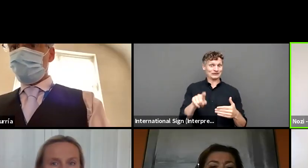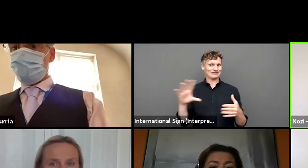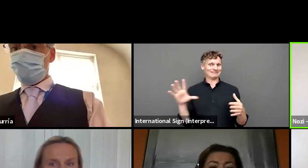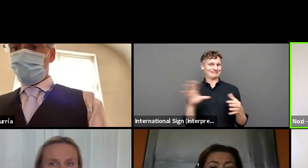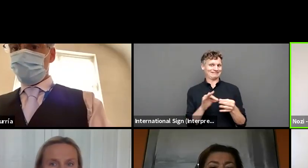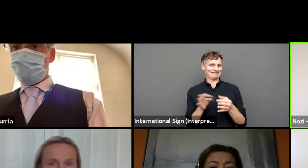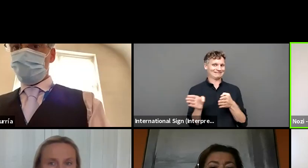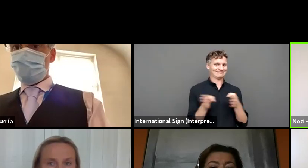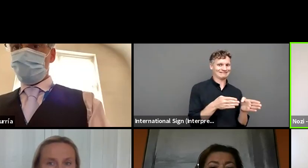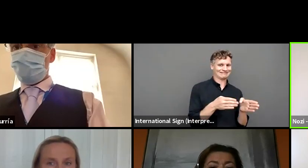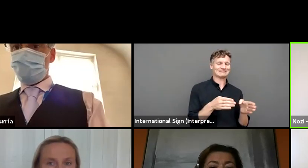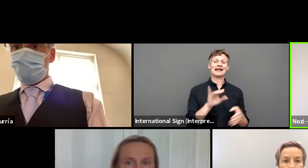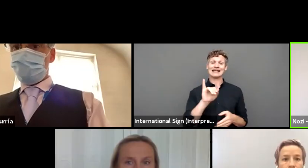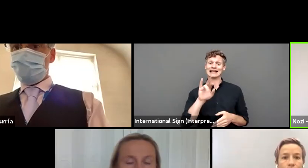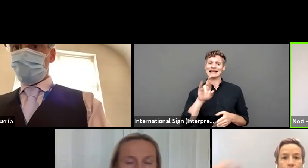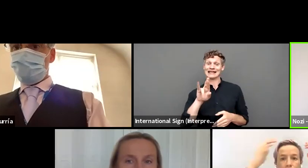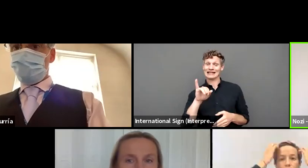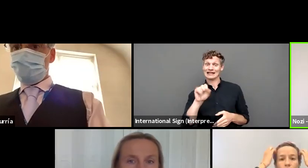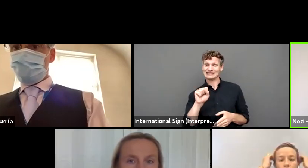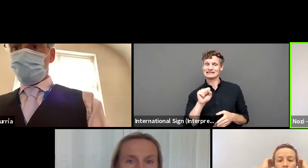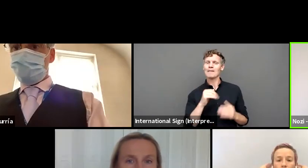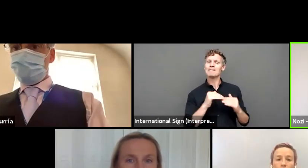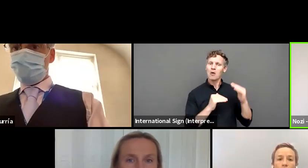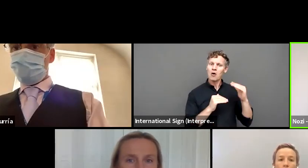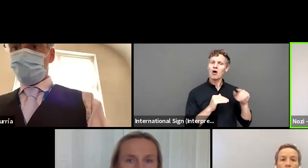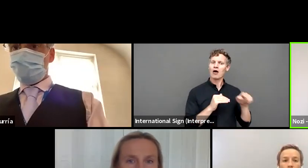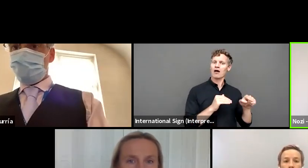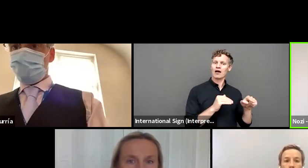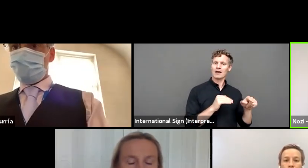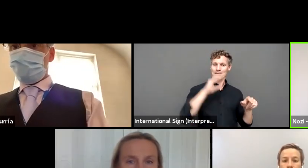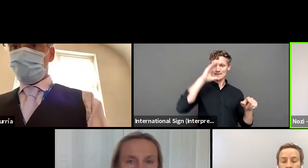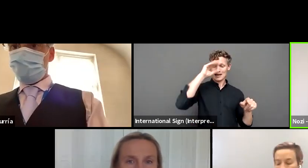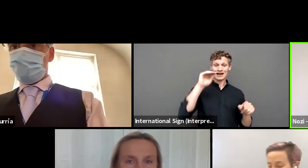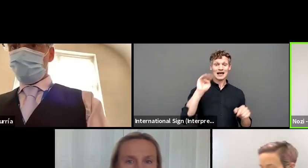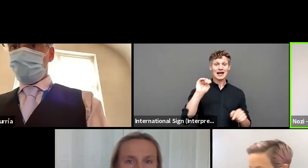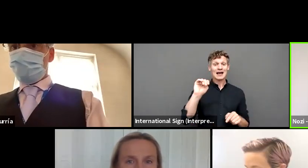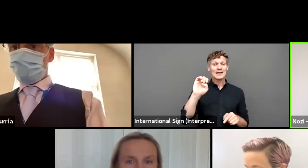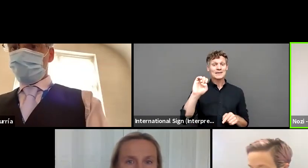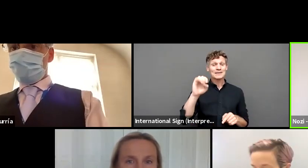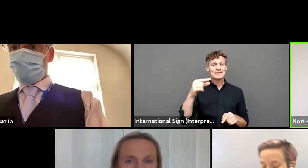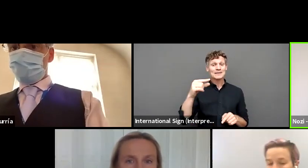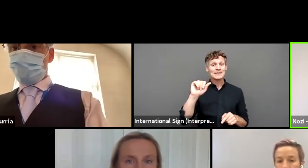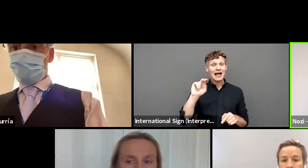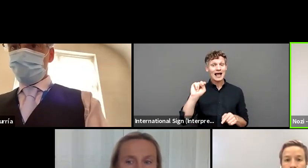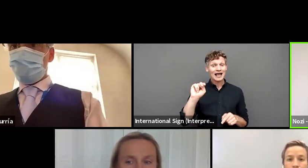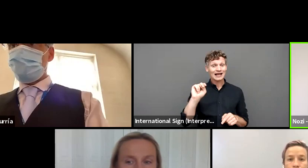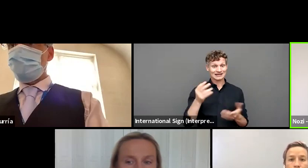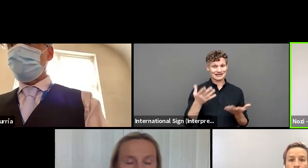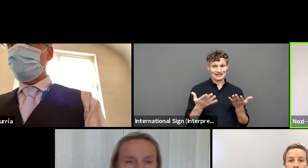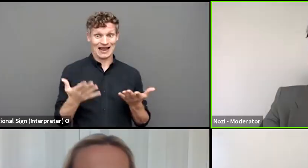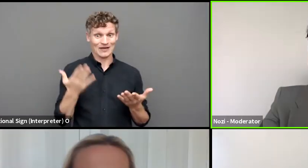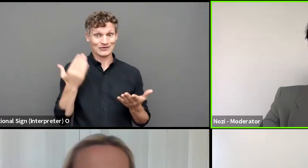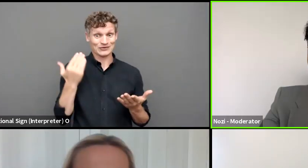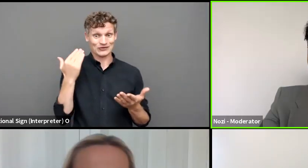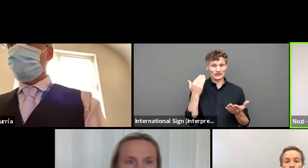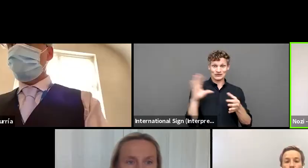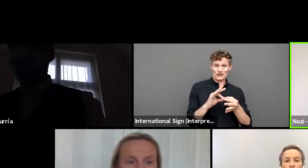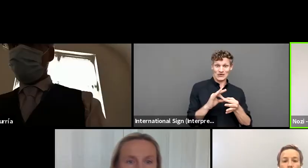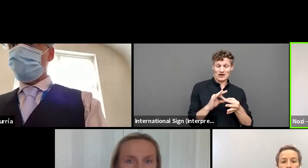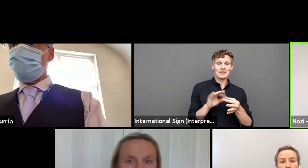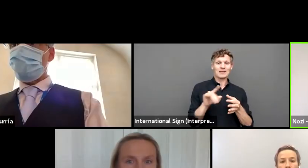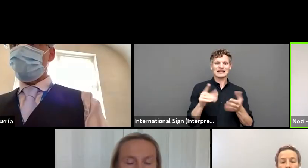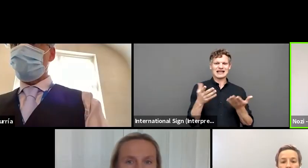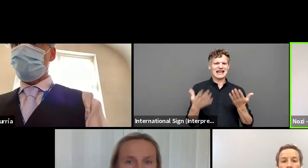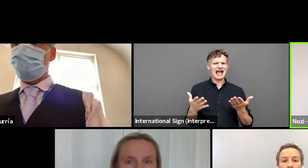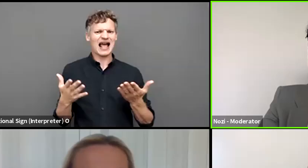focuses on the element of men. Megan's just joined us. We'll be with her shortly. For now, though, let me ask Megan if she can put her